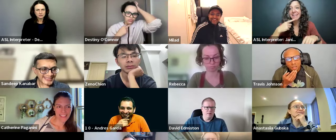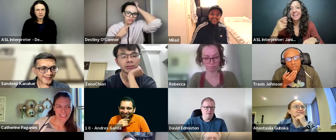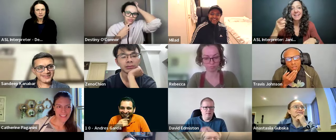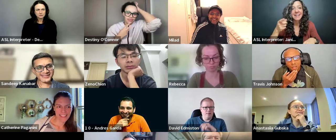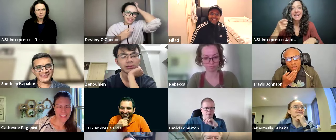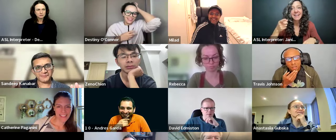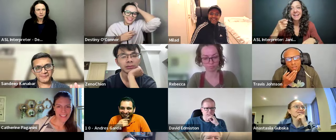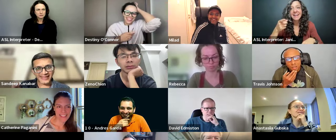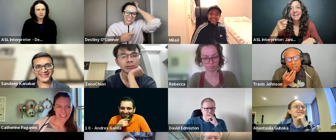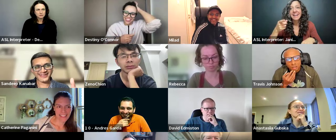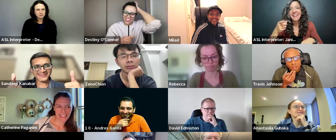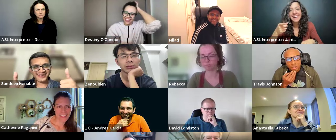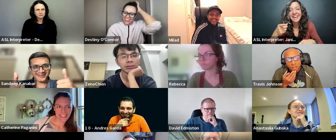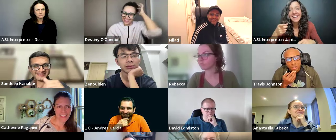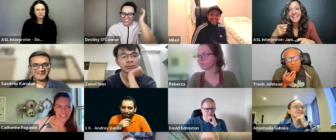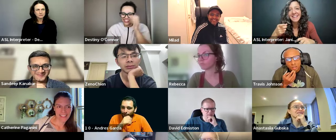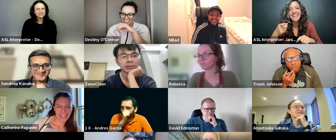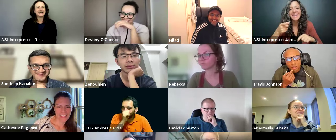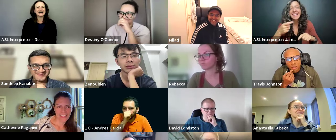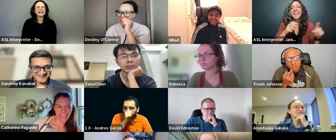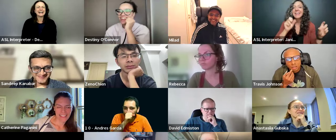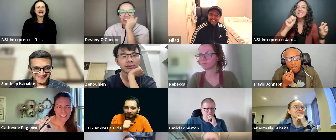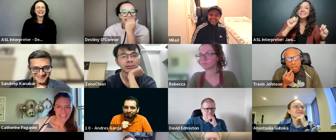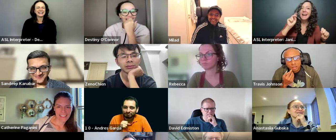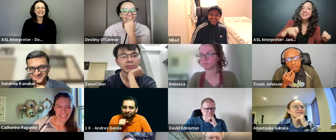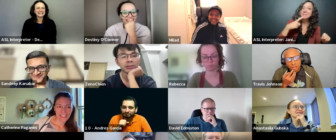It's okay. Something is better than nothing.